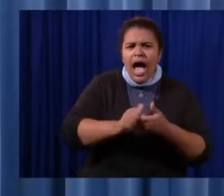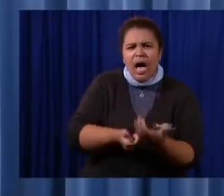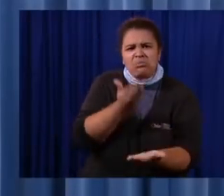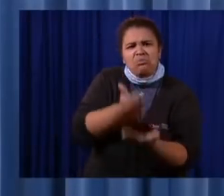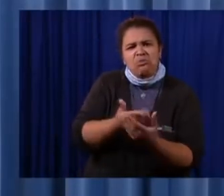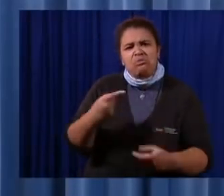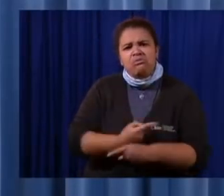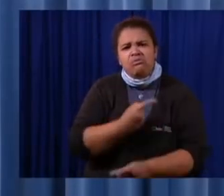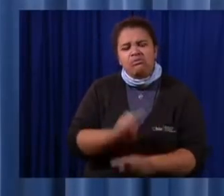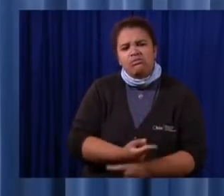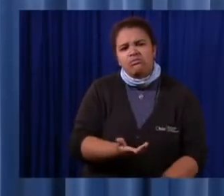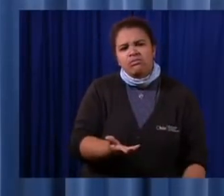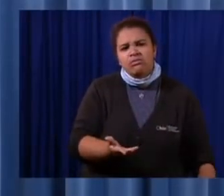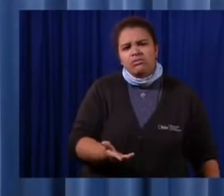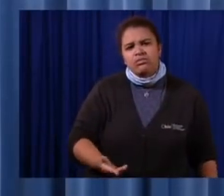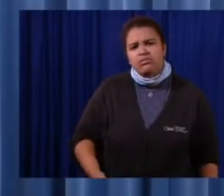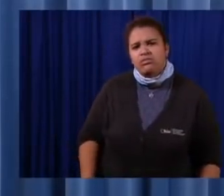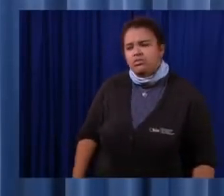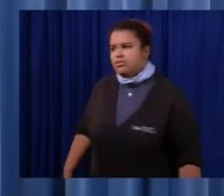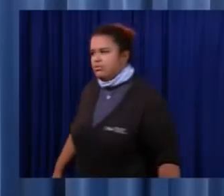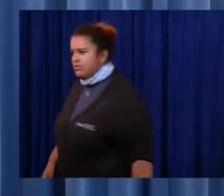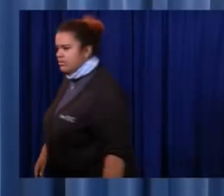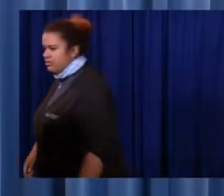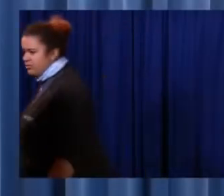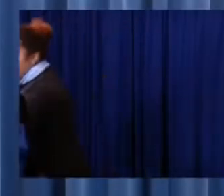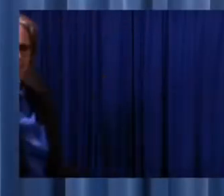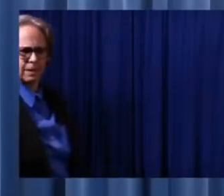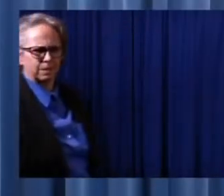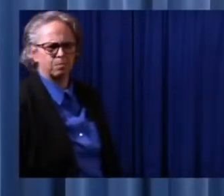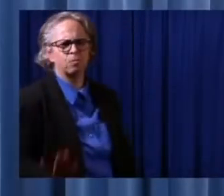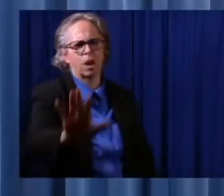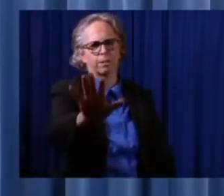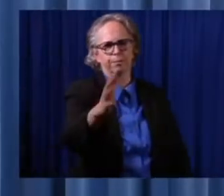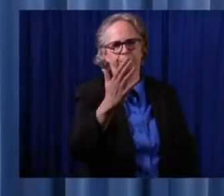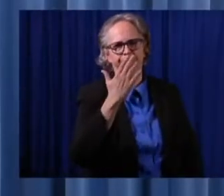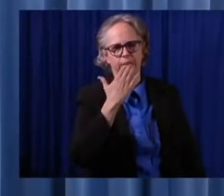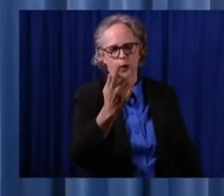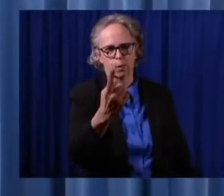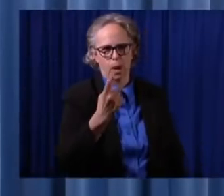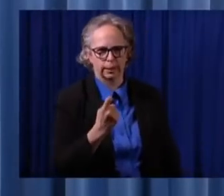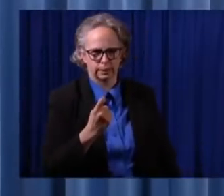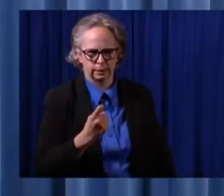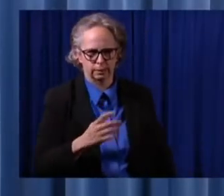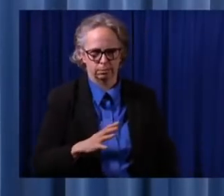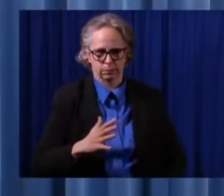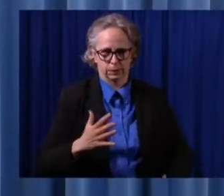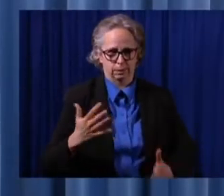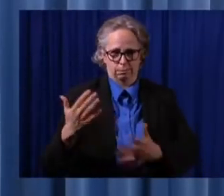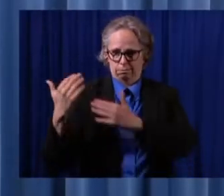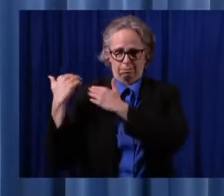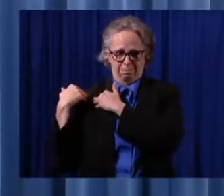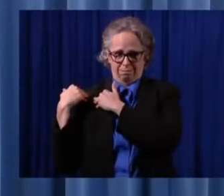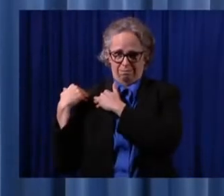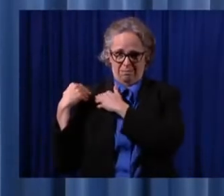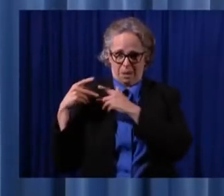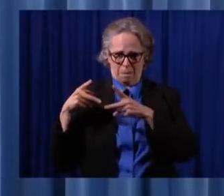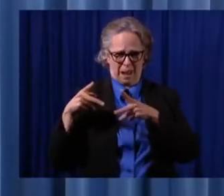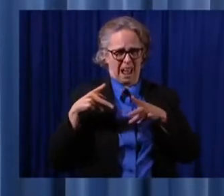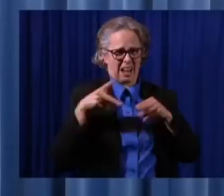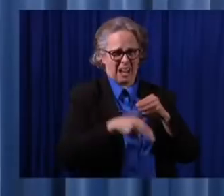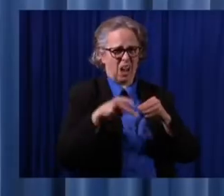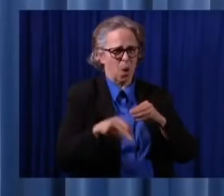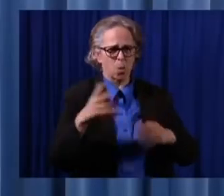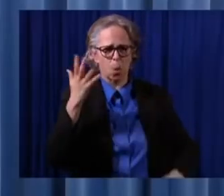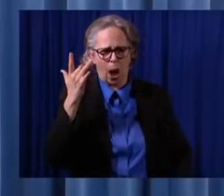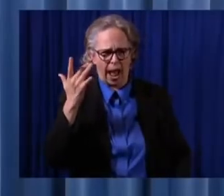Jack, thanks for the question. Look, we have an obligation to make cuts. We have made cuts. We're going to continue to do what we have to do to balance the budget. But we also